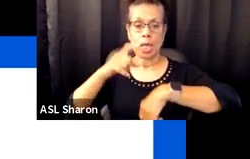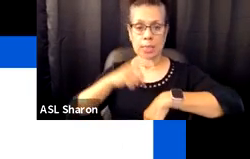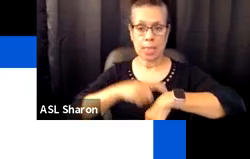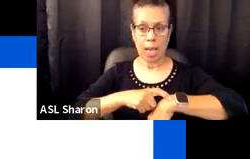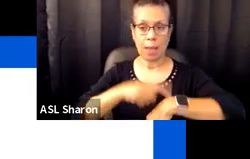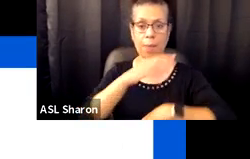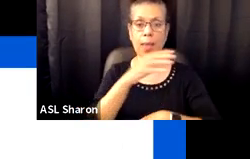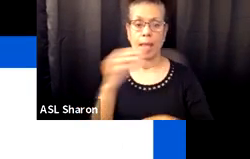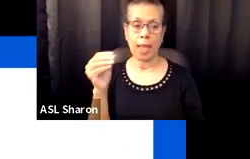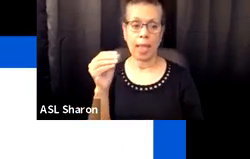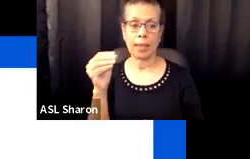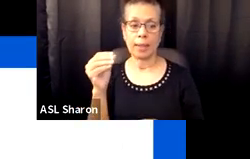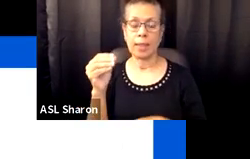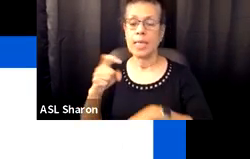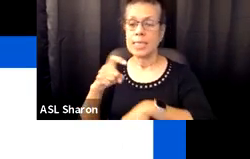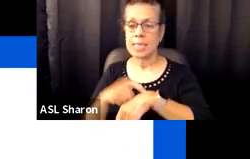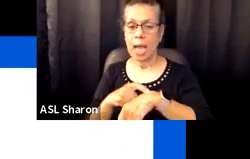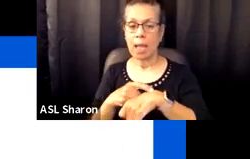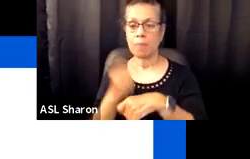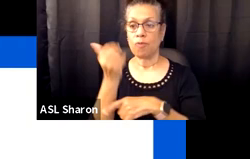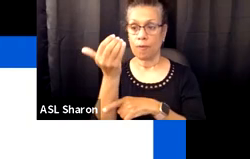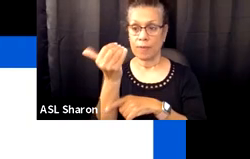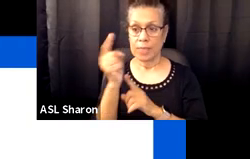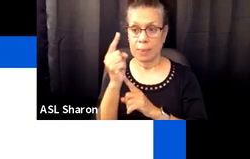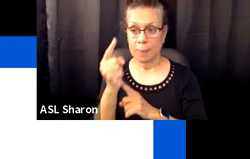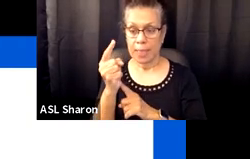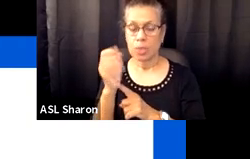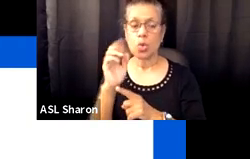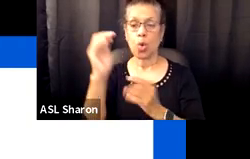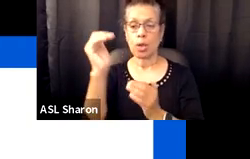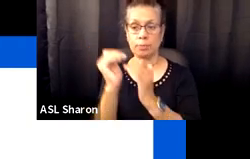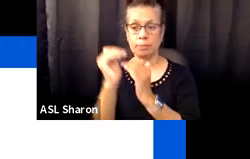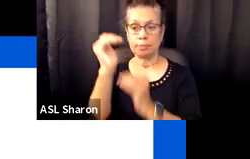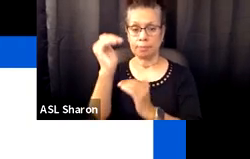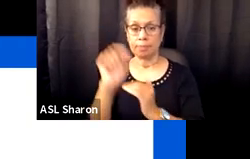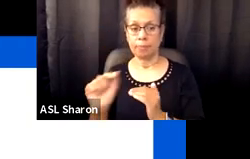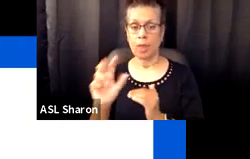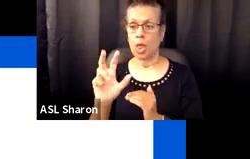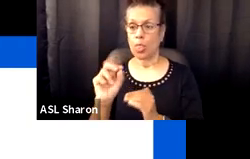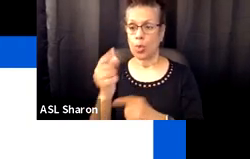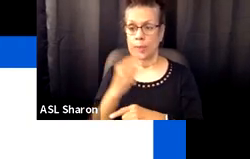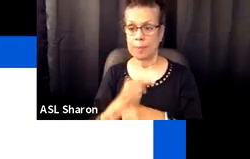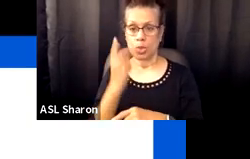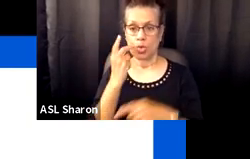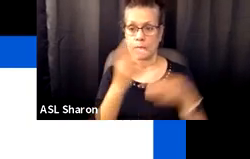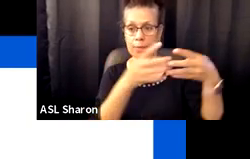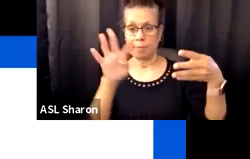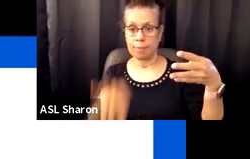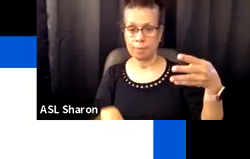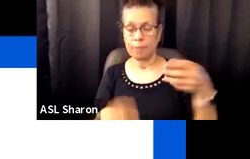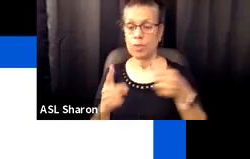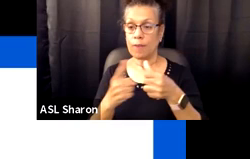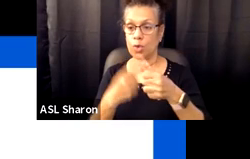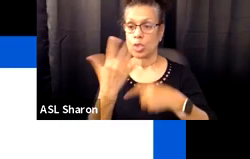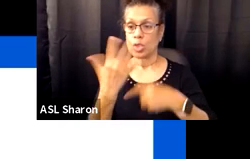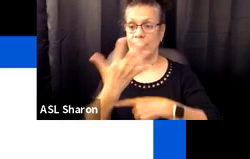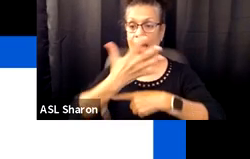as the the time within 15 minutes and within 30 minutes performance of buses during the first five days of